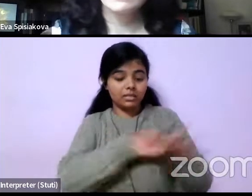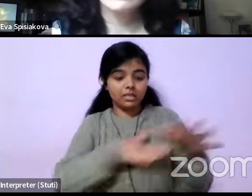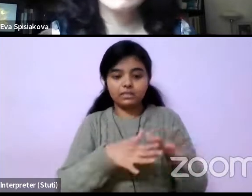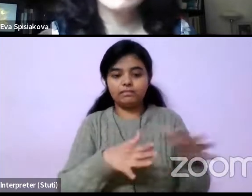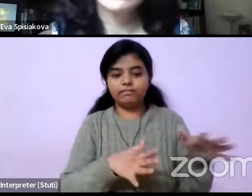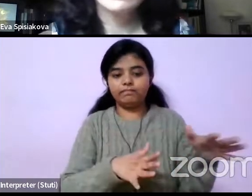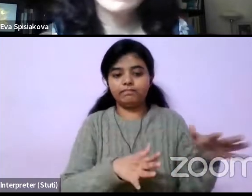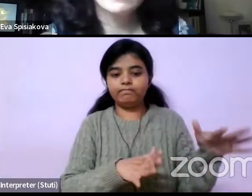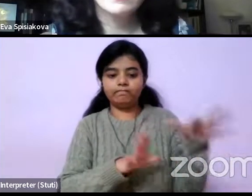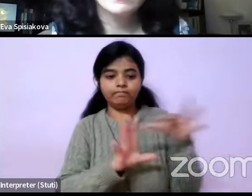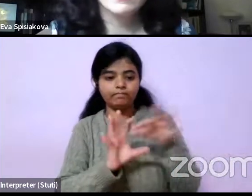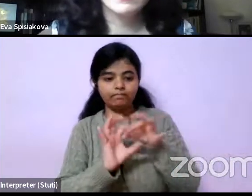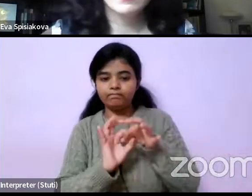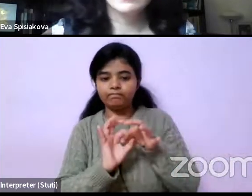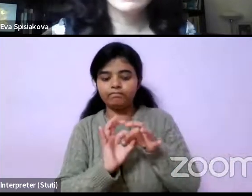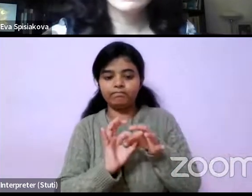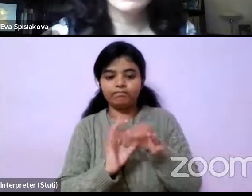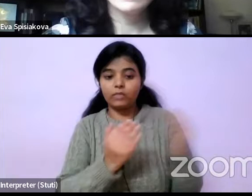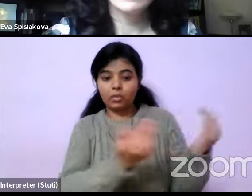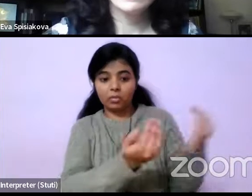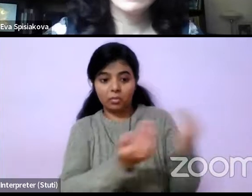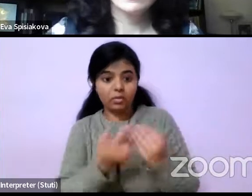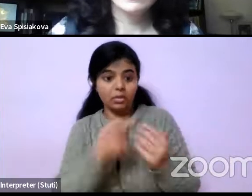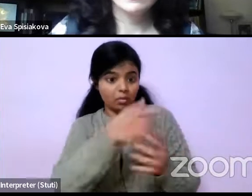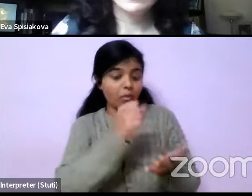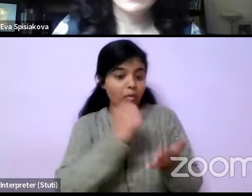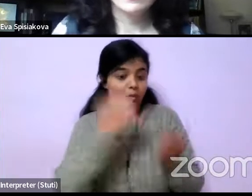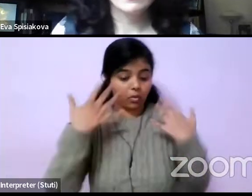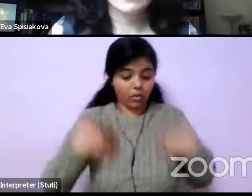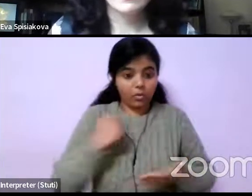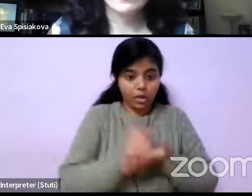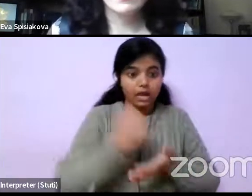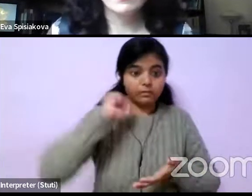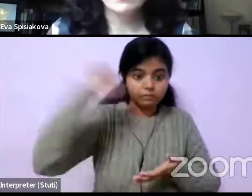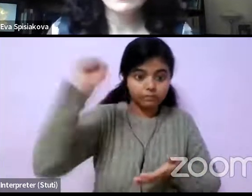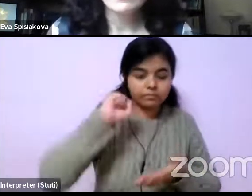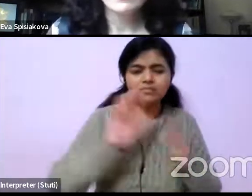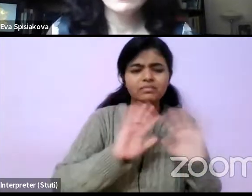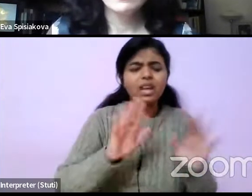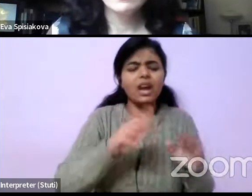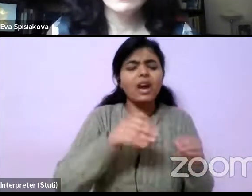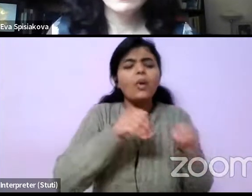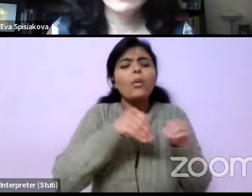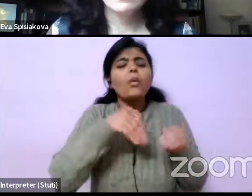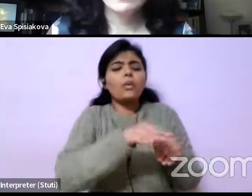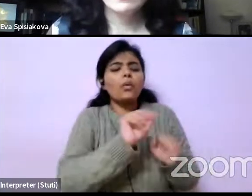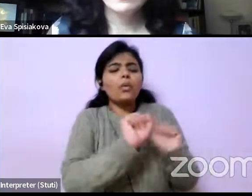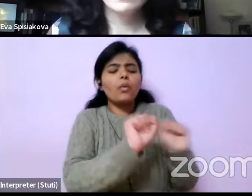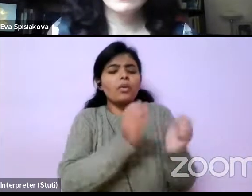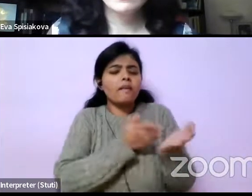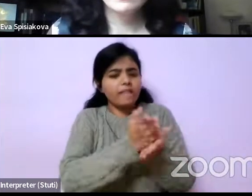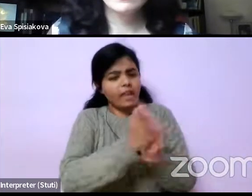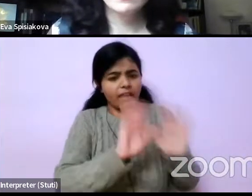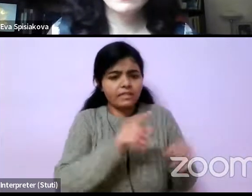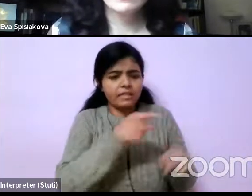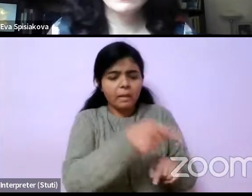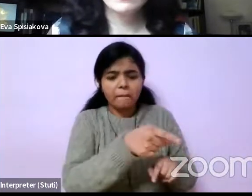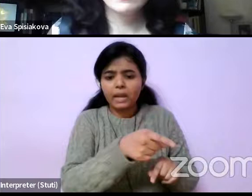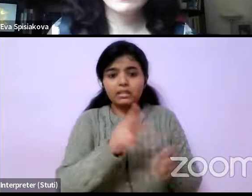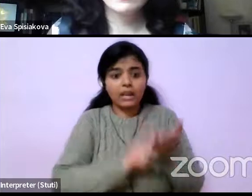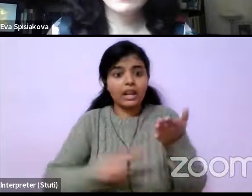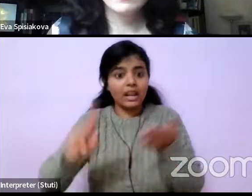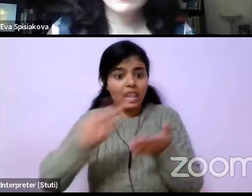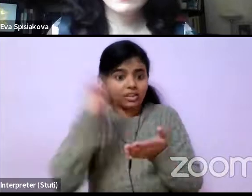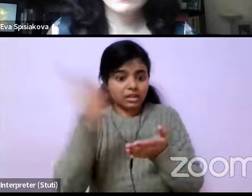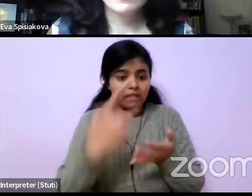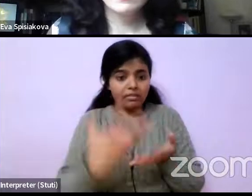really fighting for their rights, or not asserting their rights. They have been asserting, but somehow, as you know, in the national level